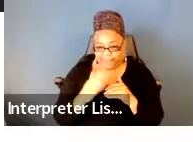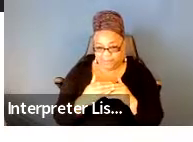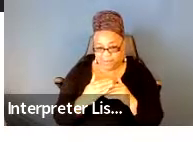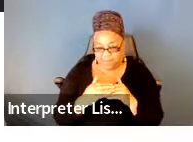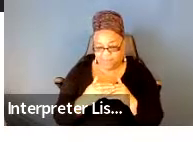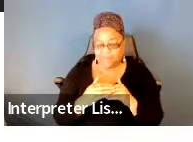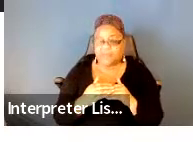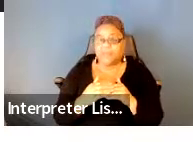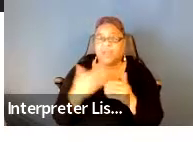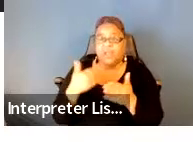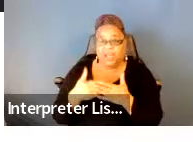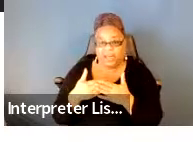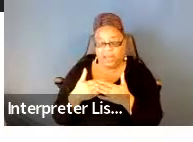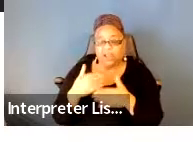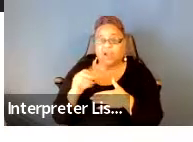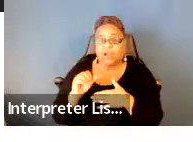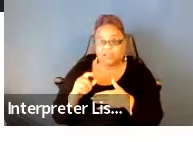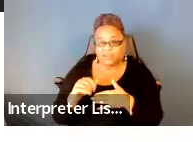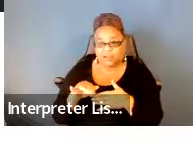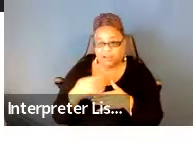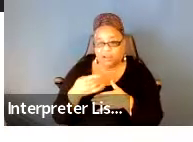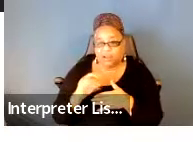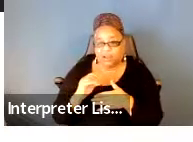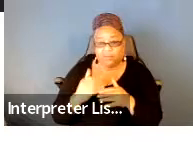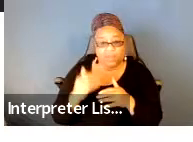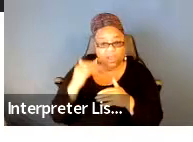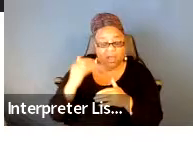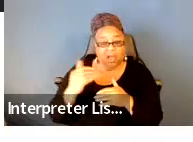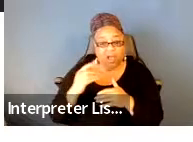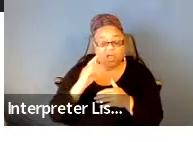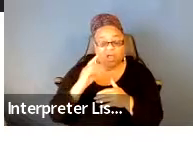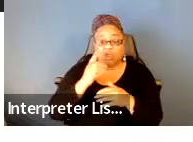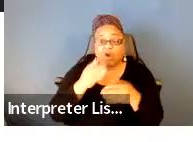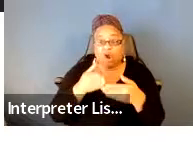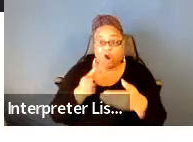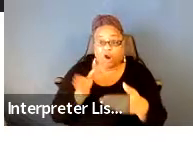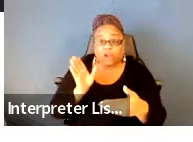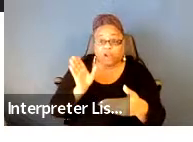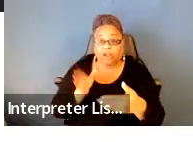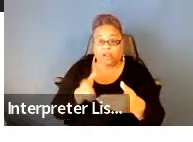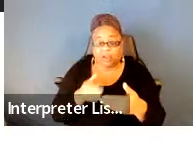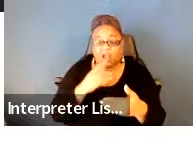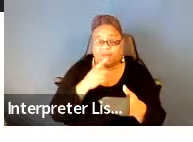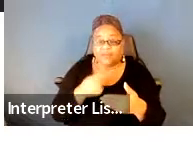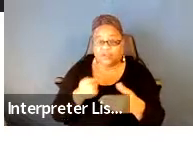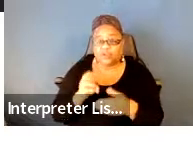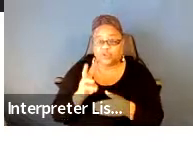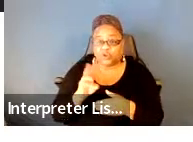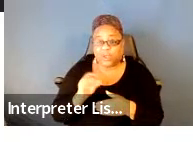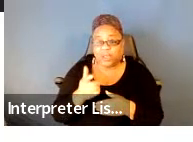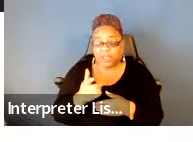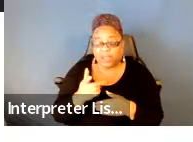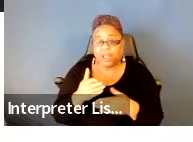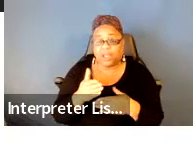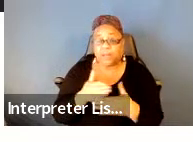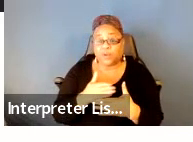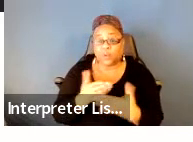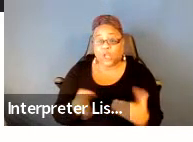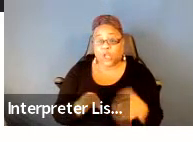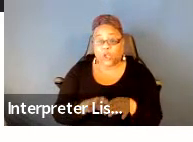sign, and it has to be beyond the arc of any door swing between the door's closed position and